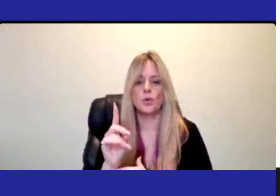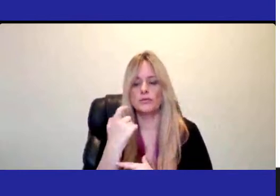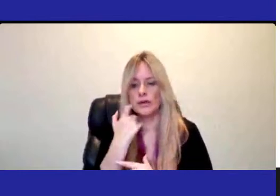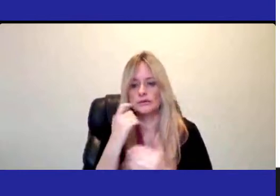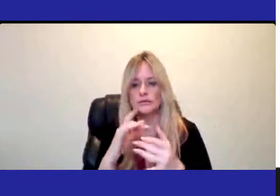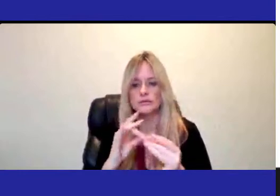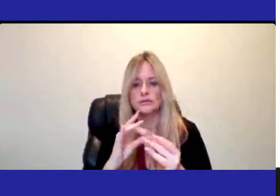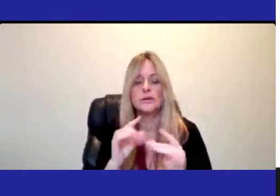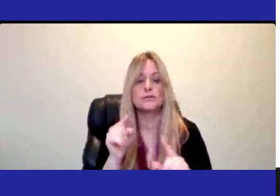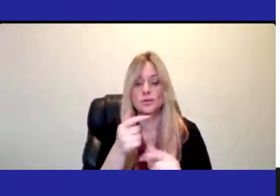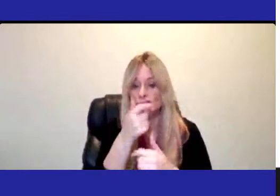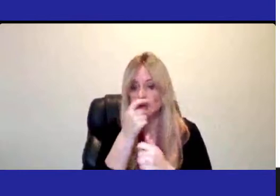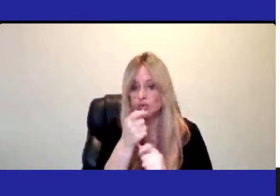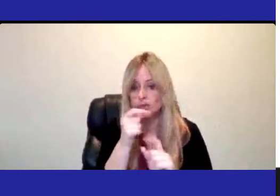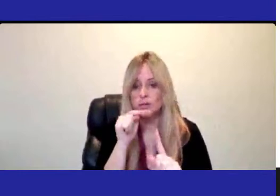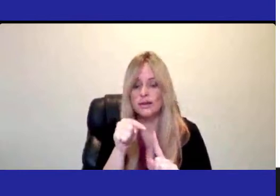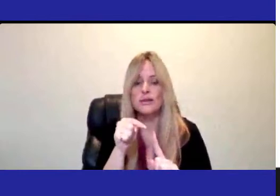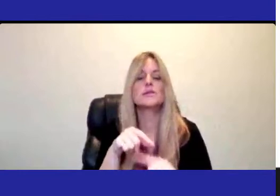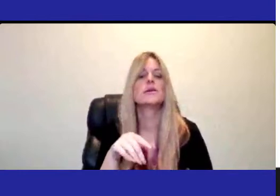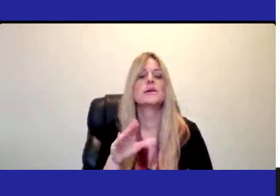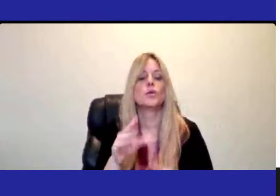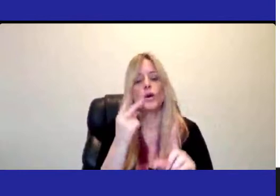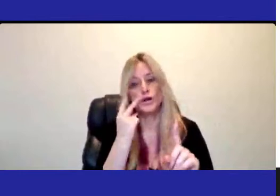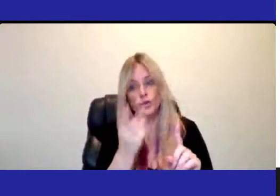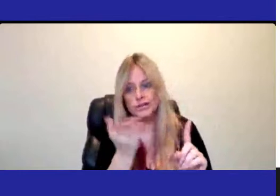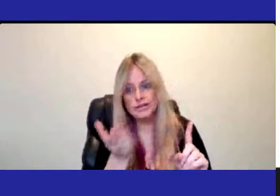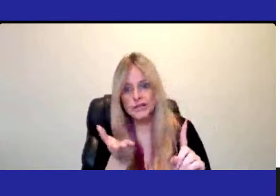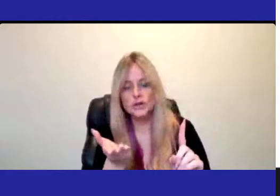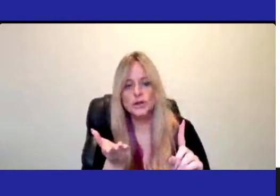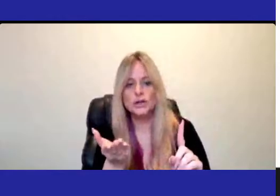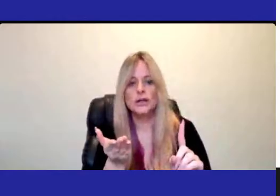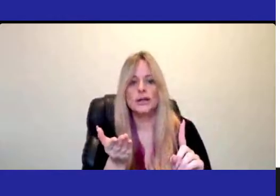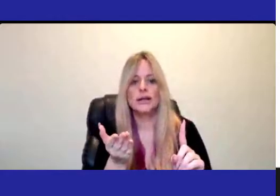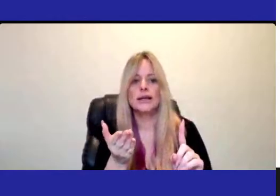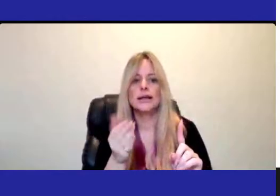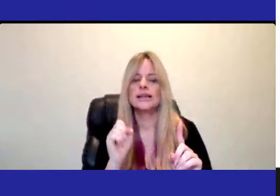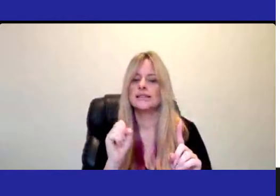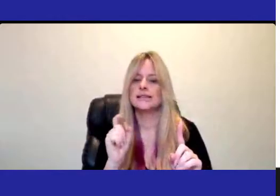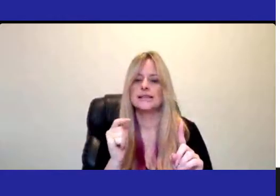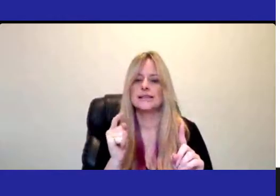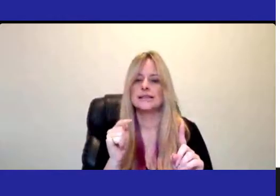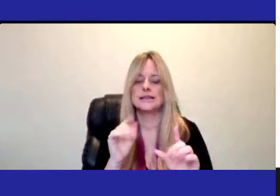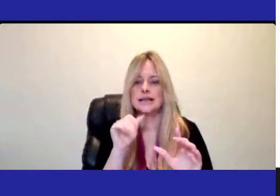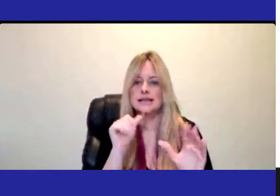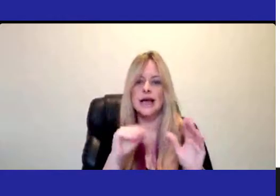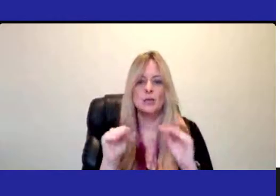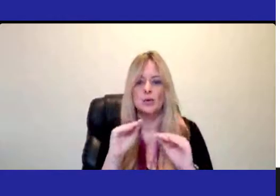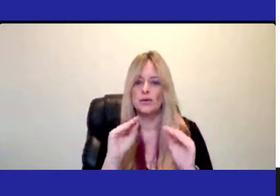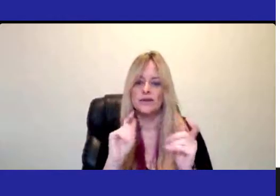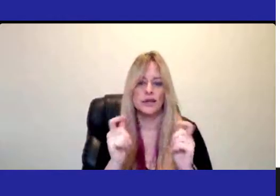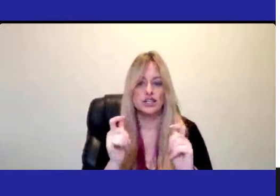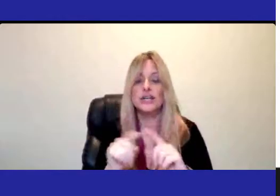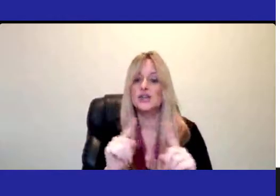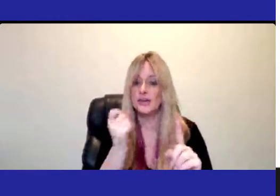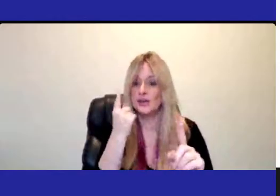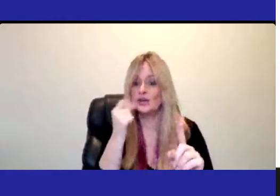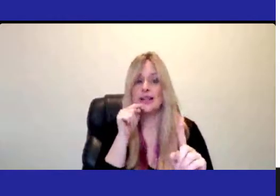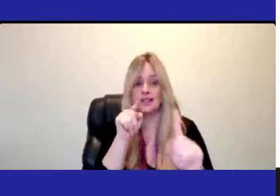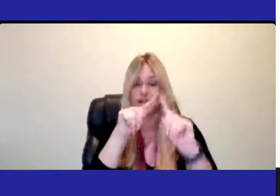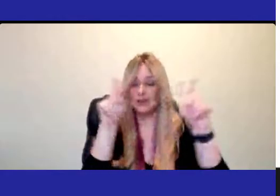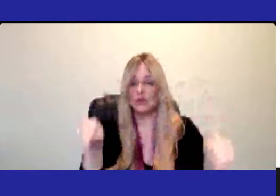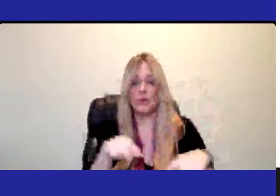really interesting is that although what you see here is static, this board continually updates,